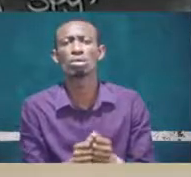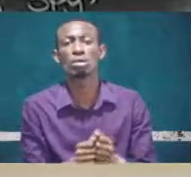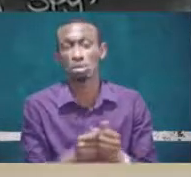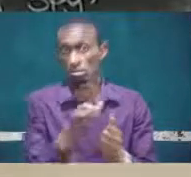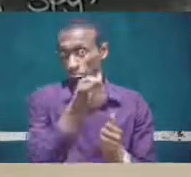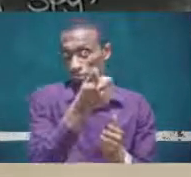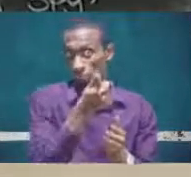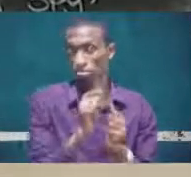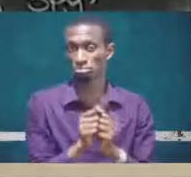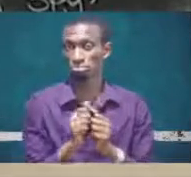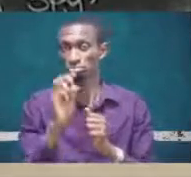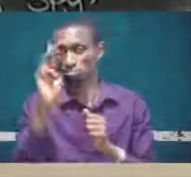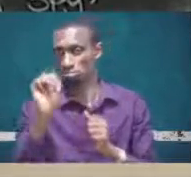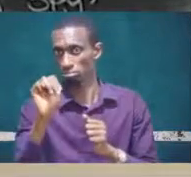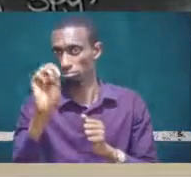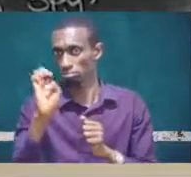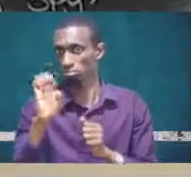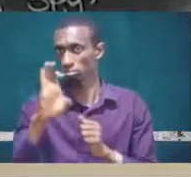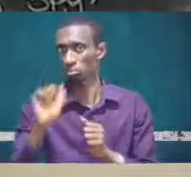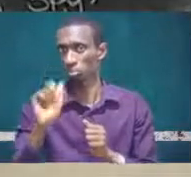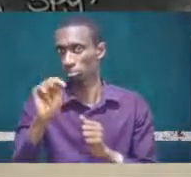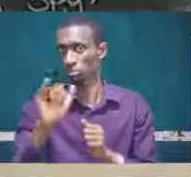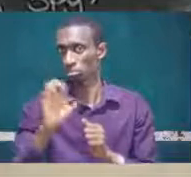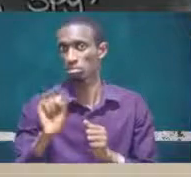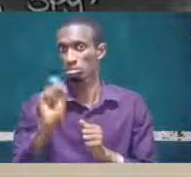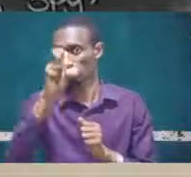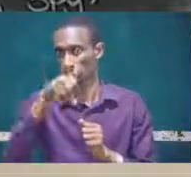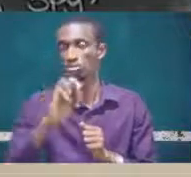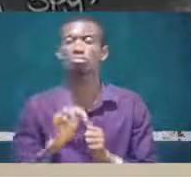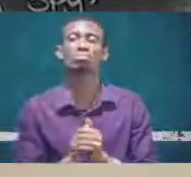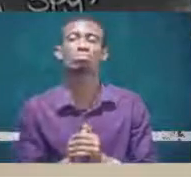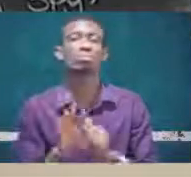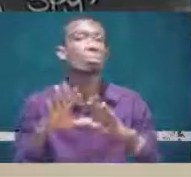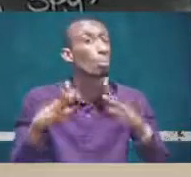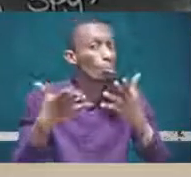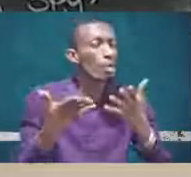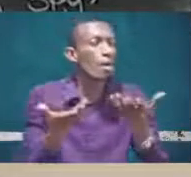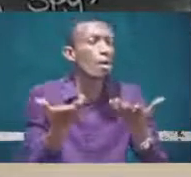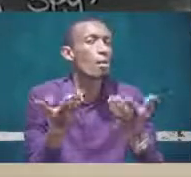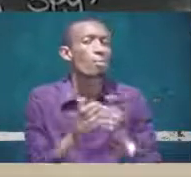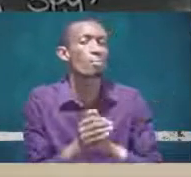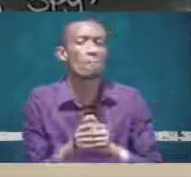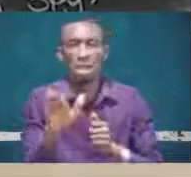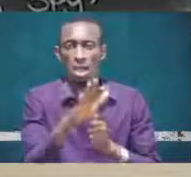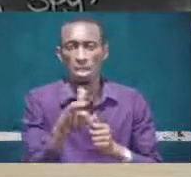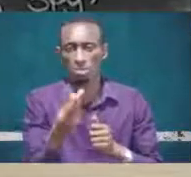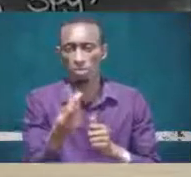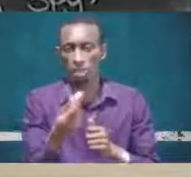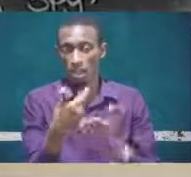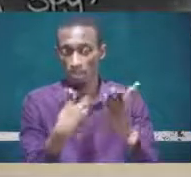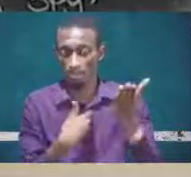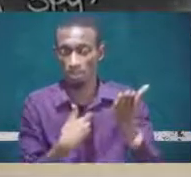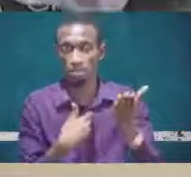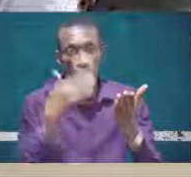mechanism, where a system where resource allocation is determined by forces of demand and supply. And since price is expressed in